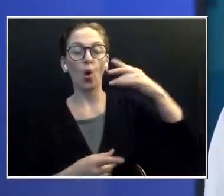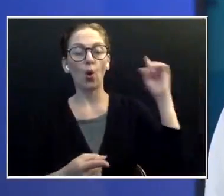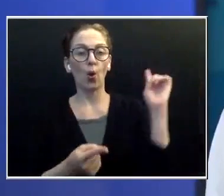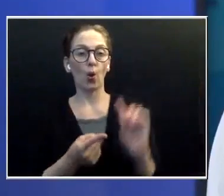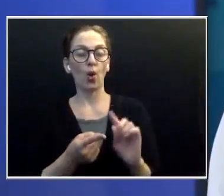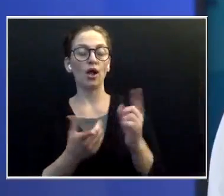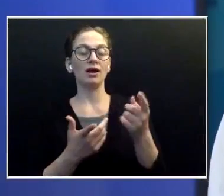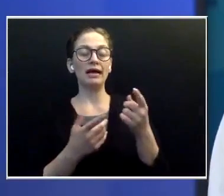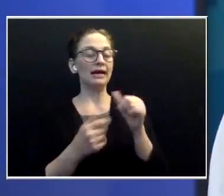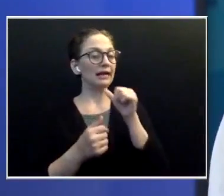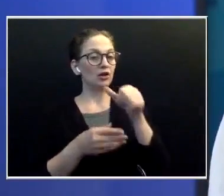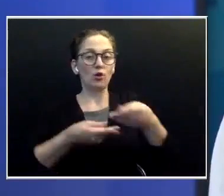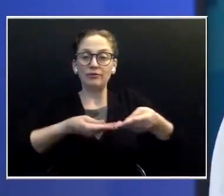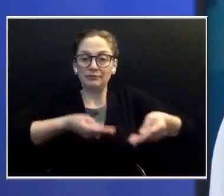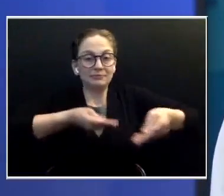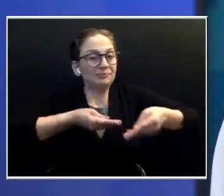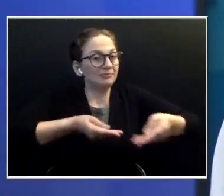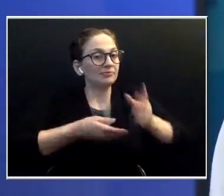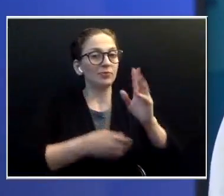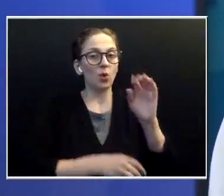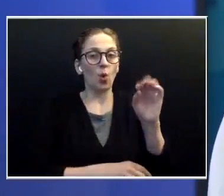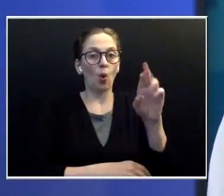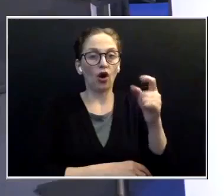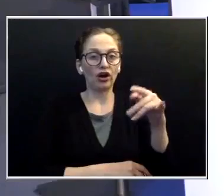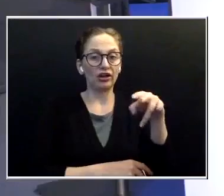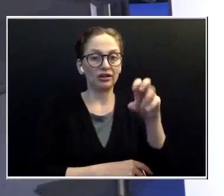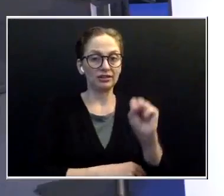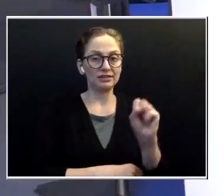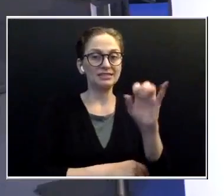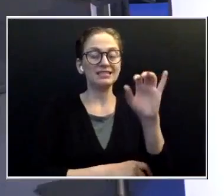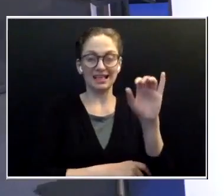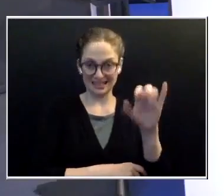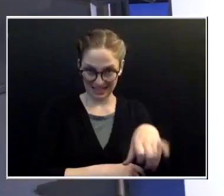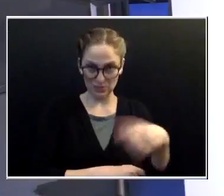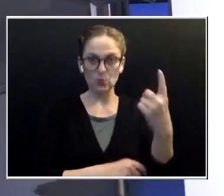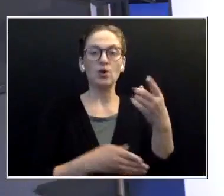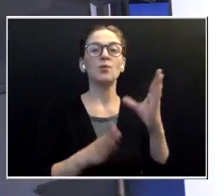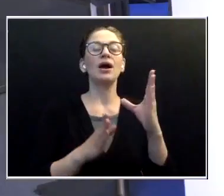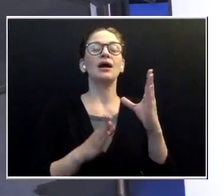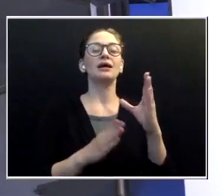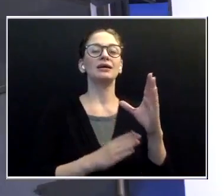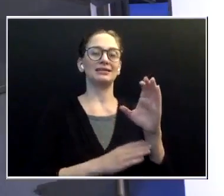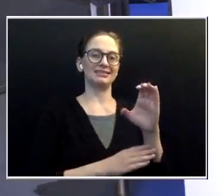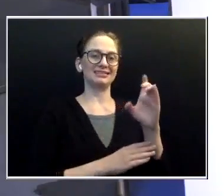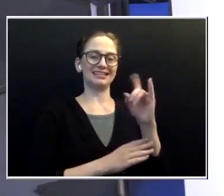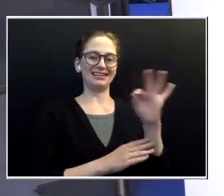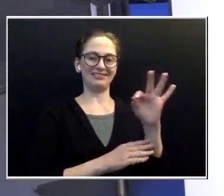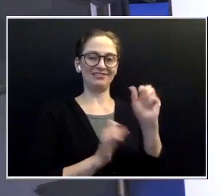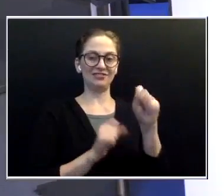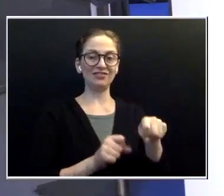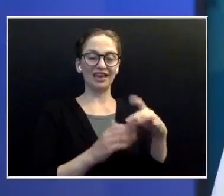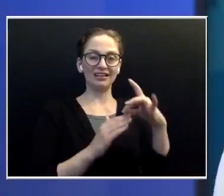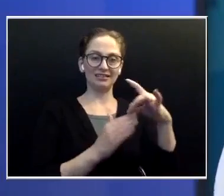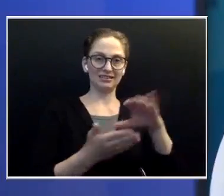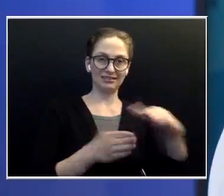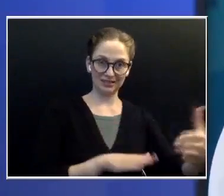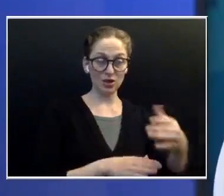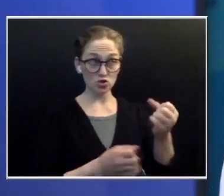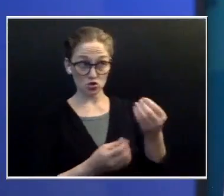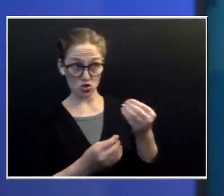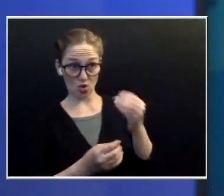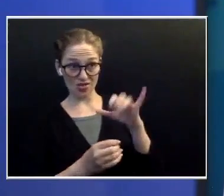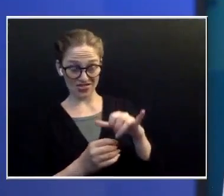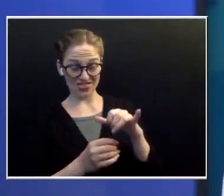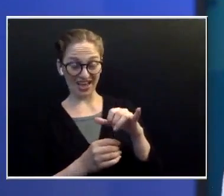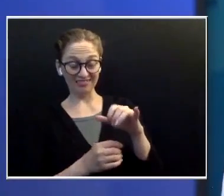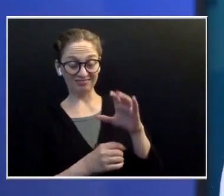body, and actually this is one of the other ways actually C. diff patients can die. So C. diff obviously hurting her kidney function. This is actually true. Yeah. So yeah, the perfusion. When I was talking about the